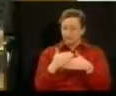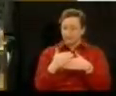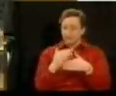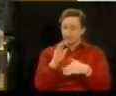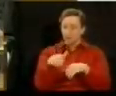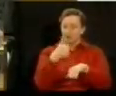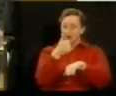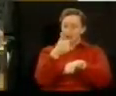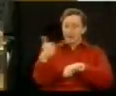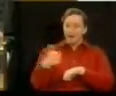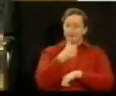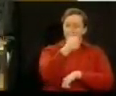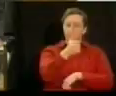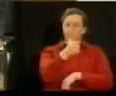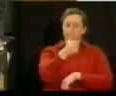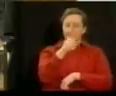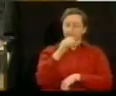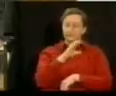appointing